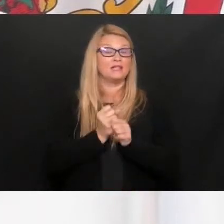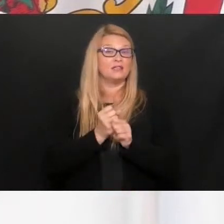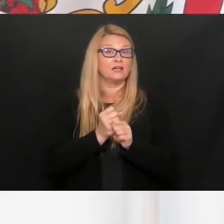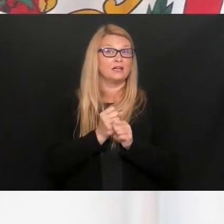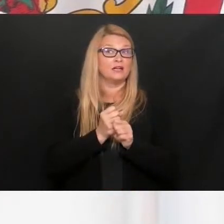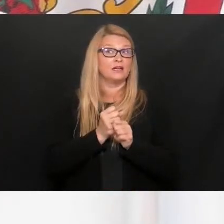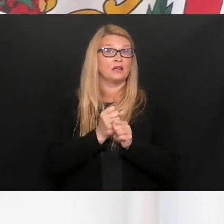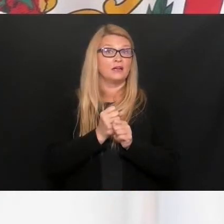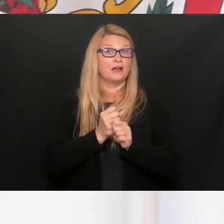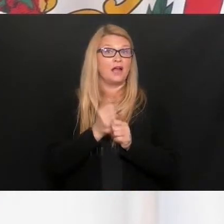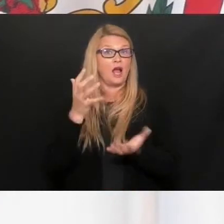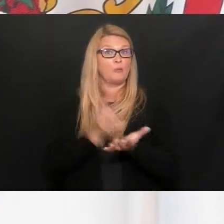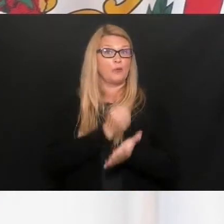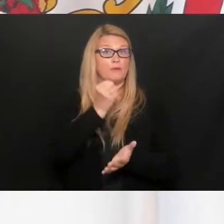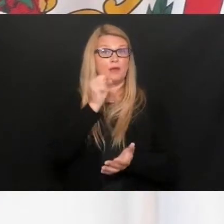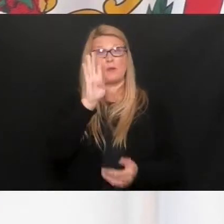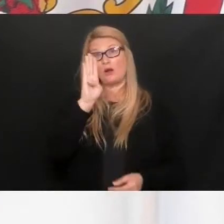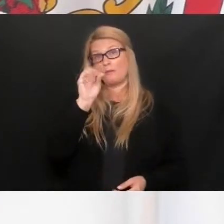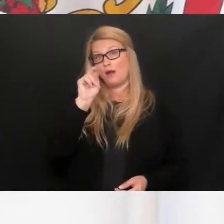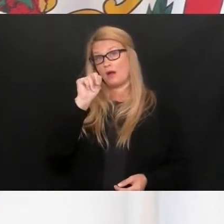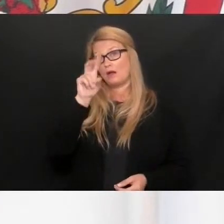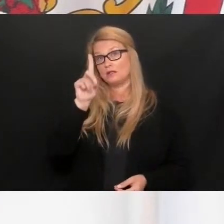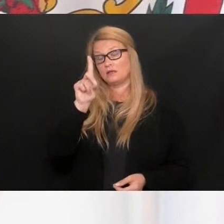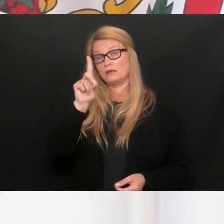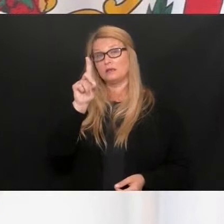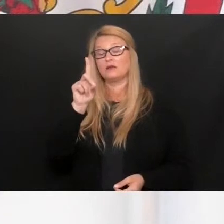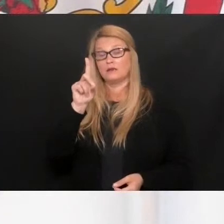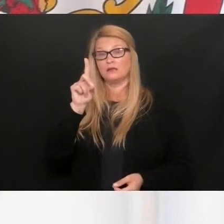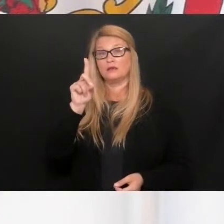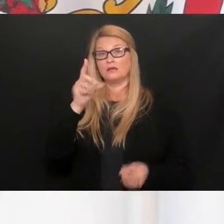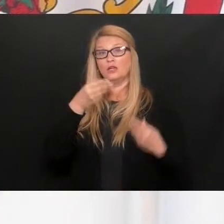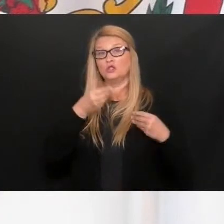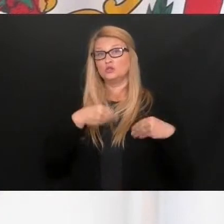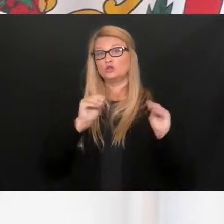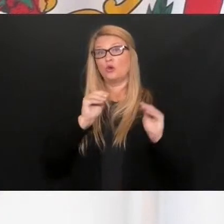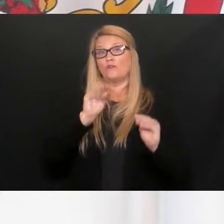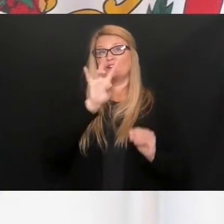on a bond that sold. The bond sold for